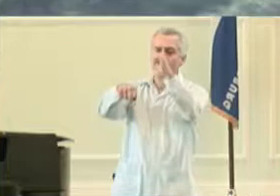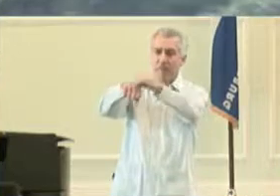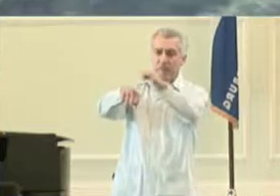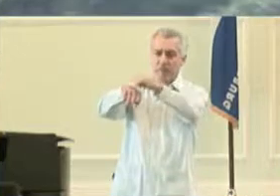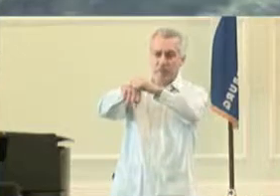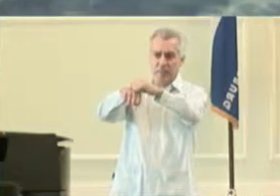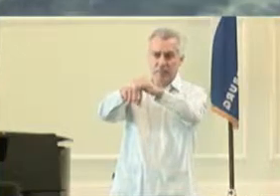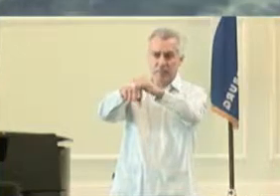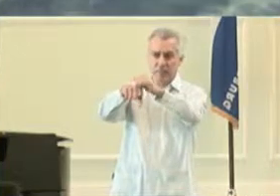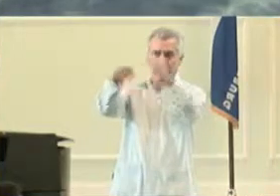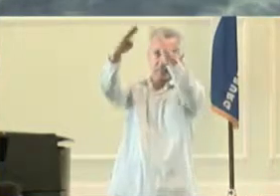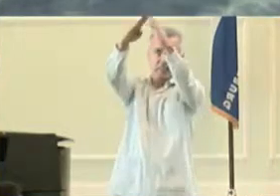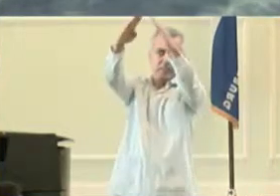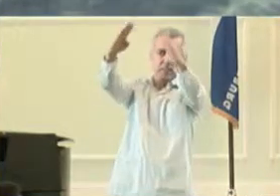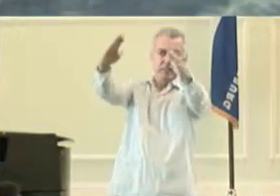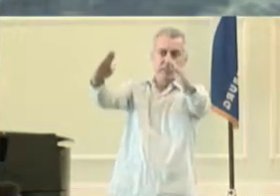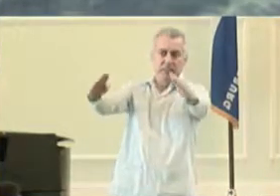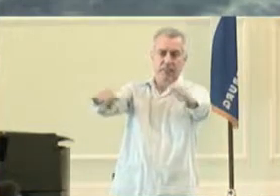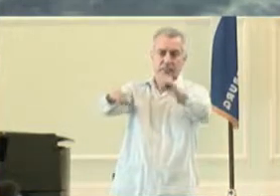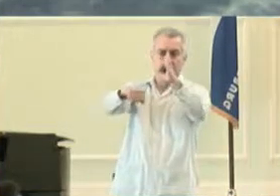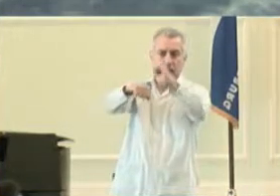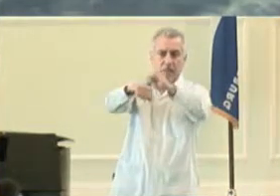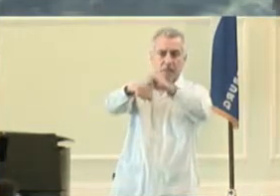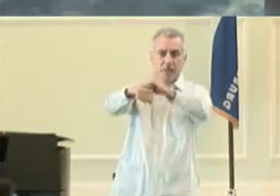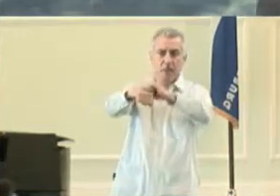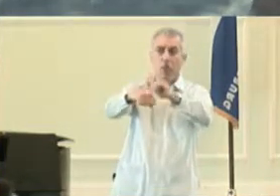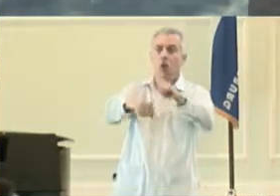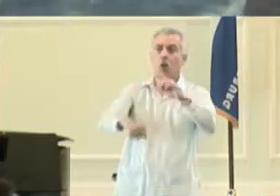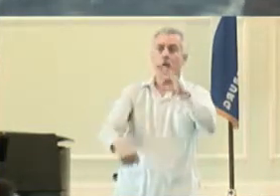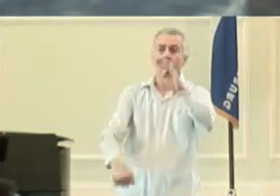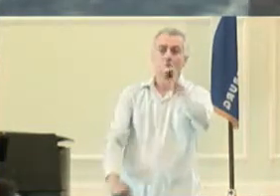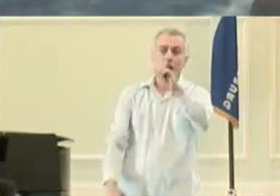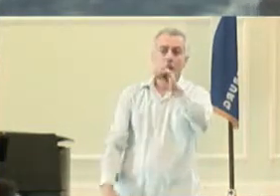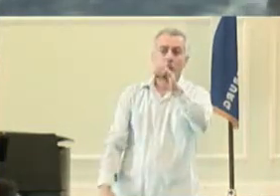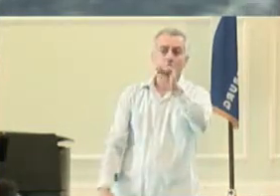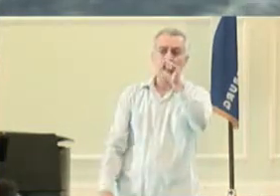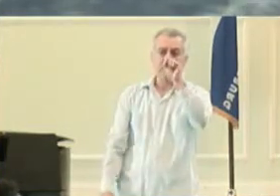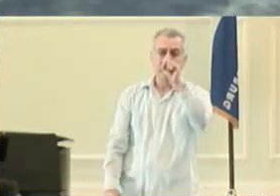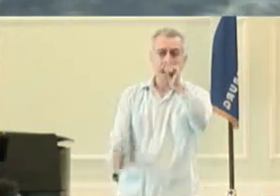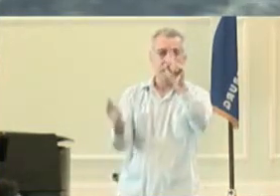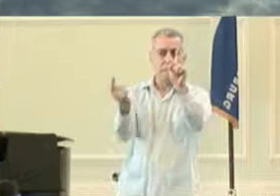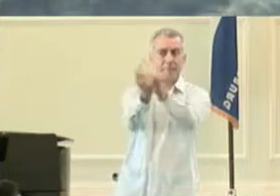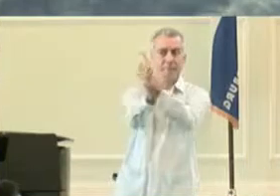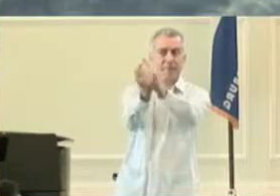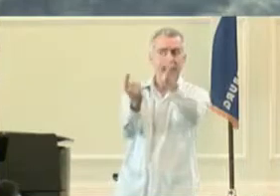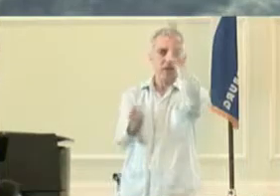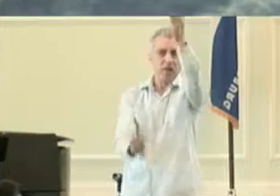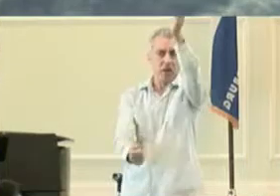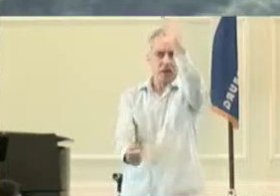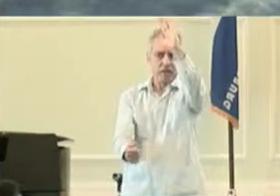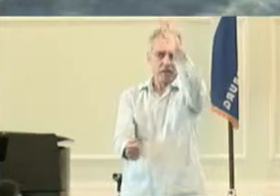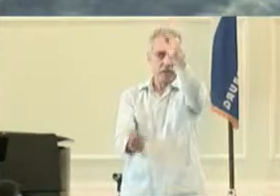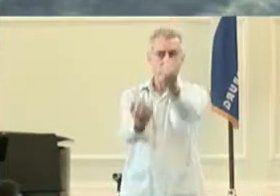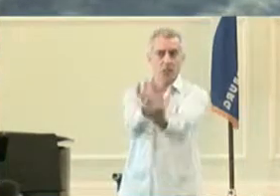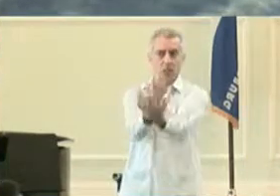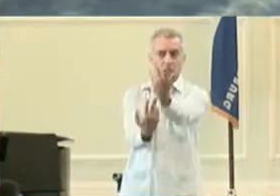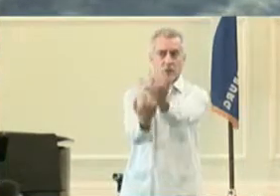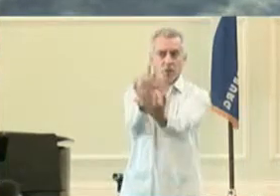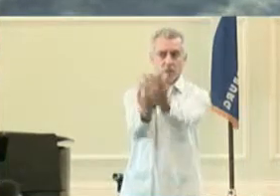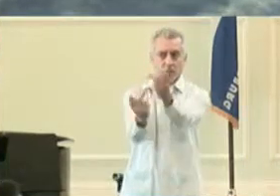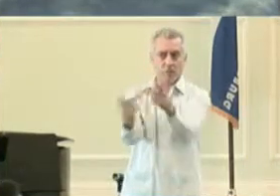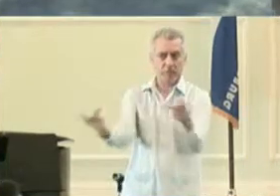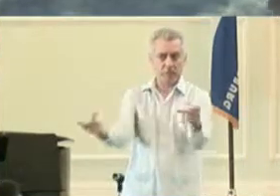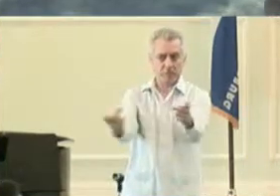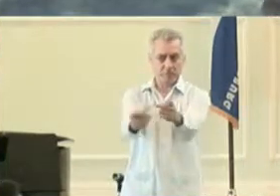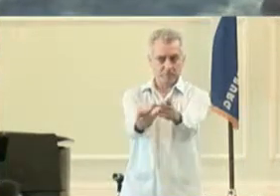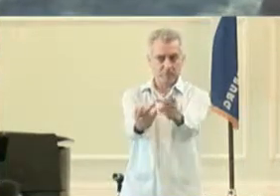that is mentioned here is the mountain where Moses first met God in the burning bush. And so